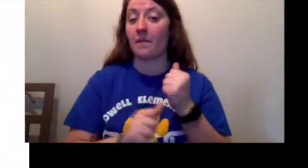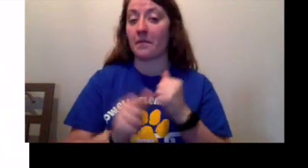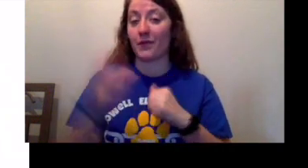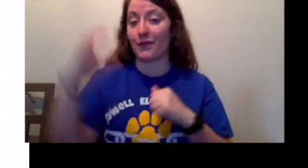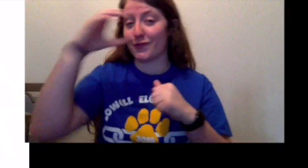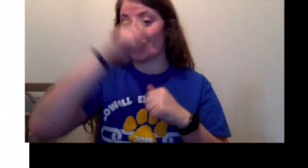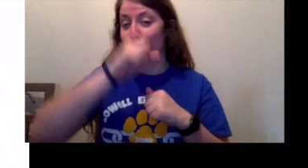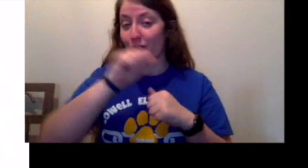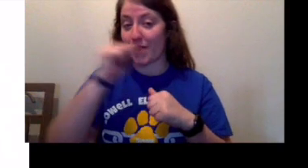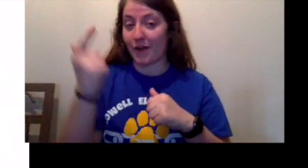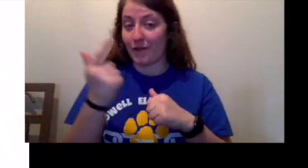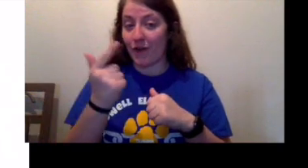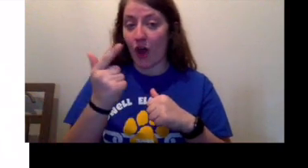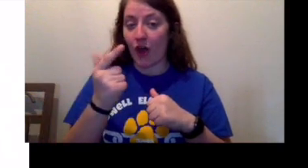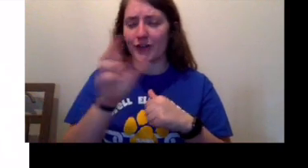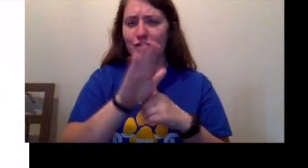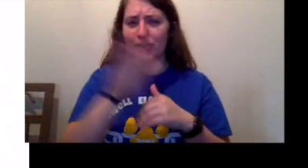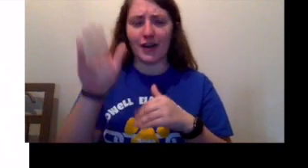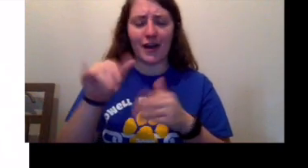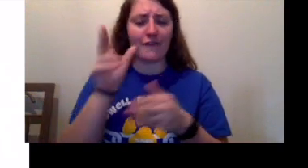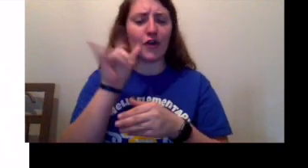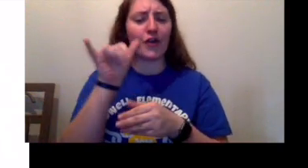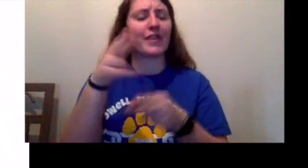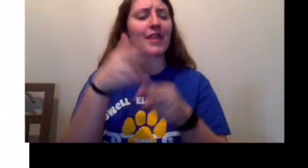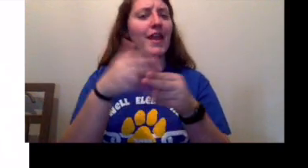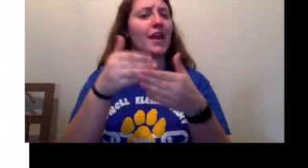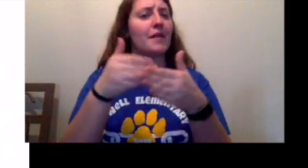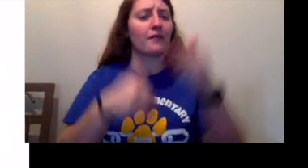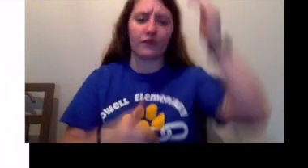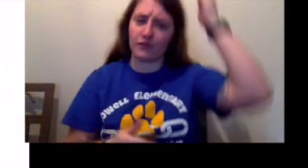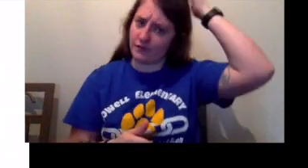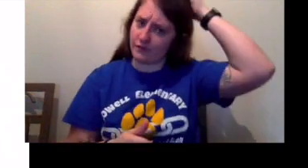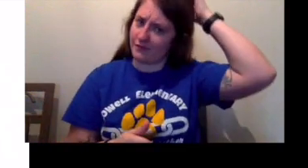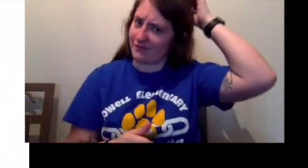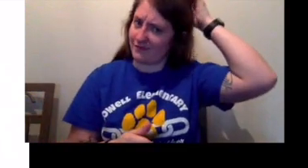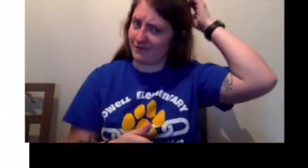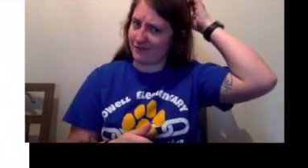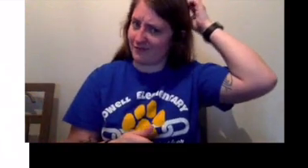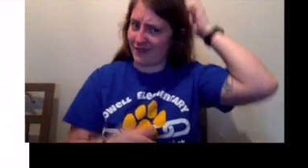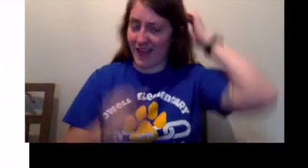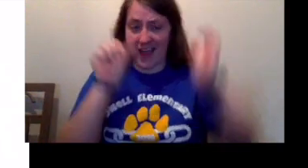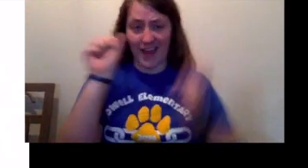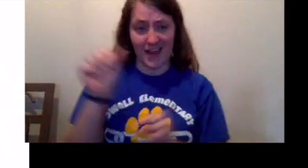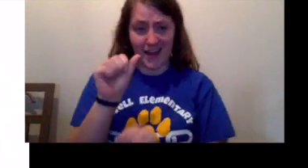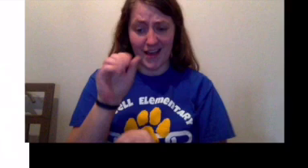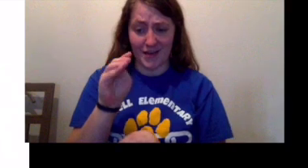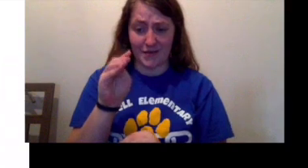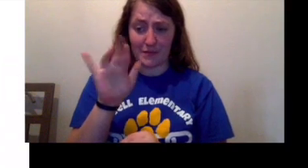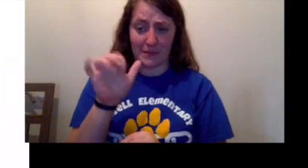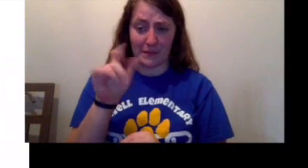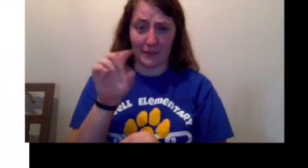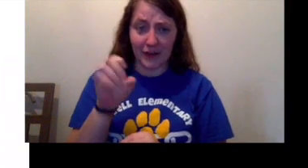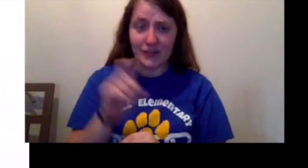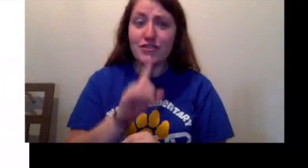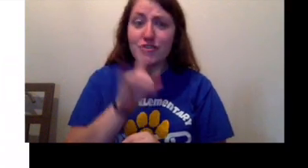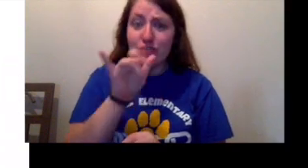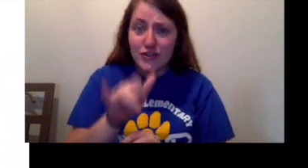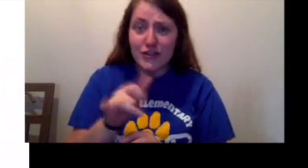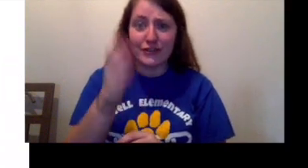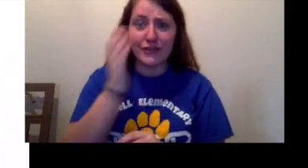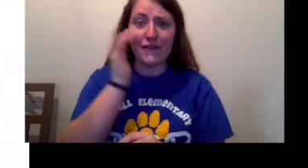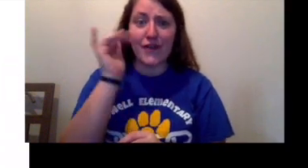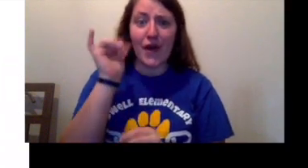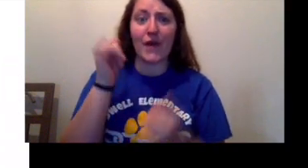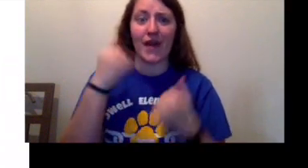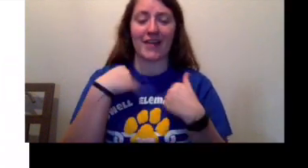all, she had never heard the name before. Great Aunt Bert? Surely she would have known if she